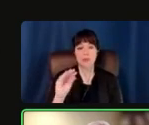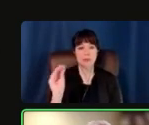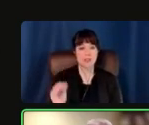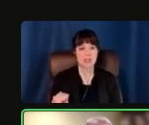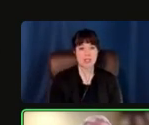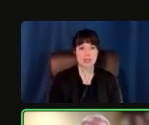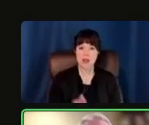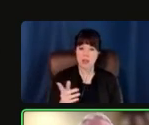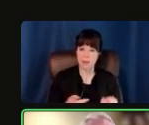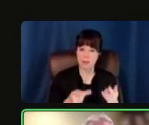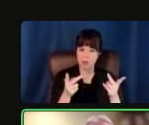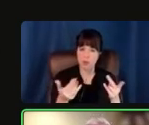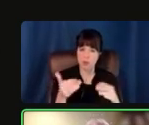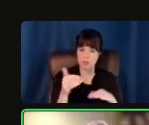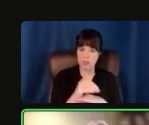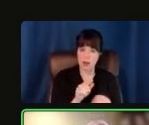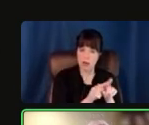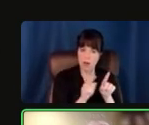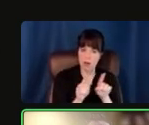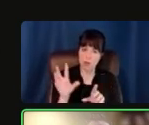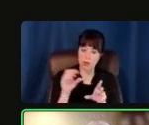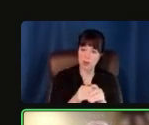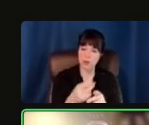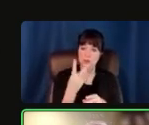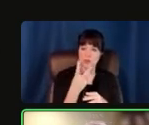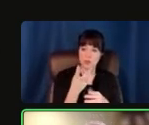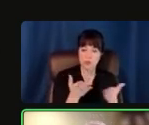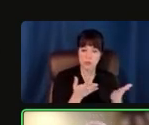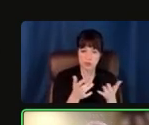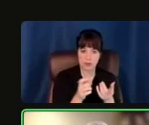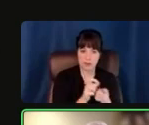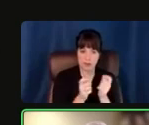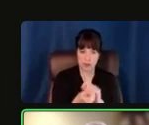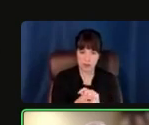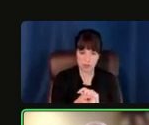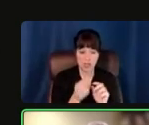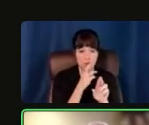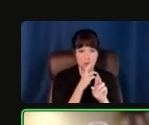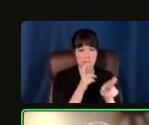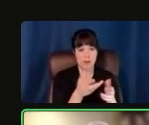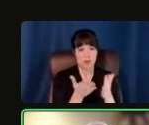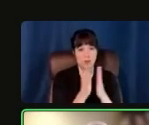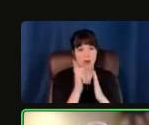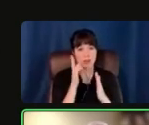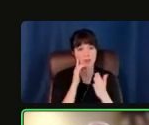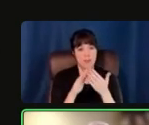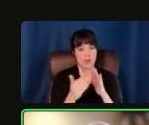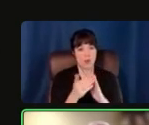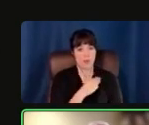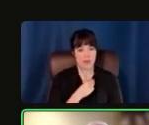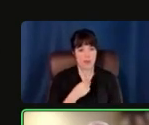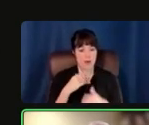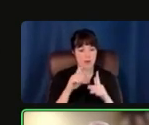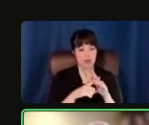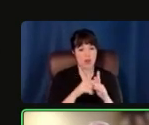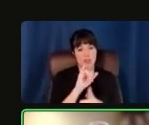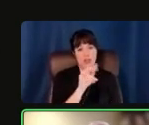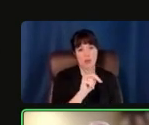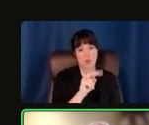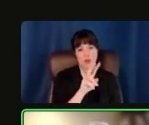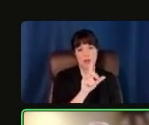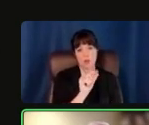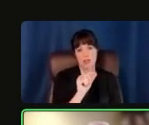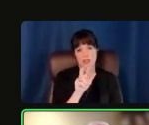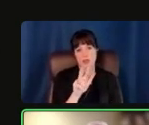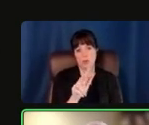15.61%. The proposal tonight also includes two service changes. In response to requests from community members, starting in January 2023,